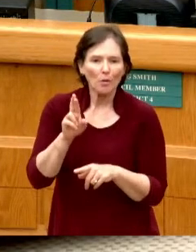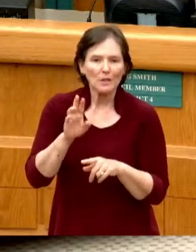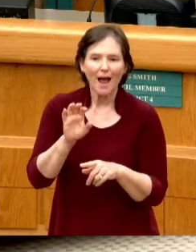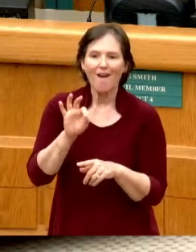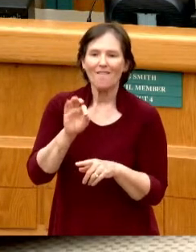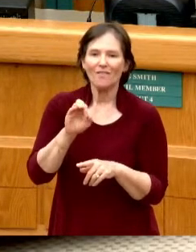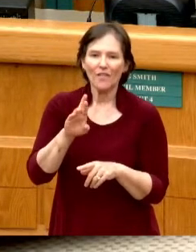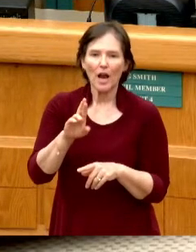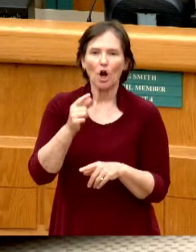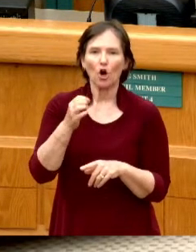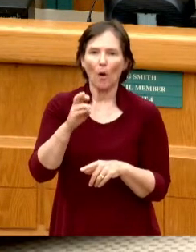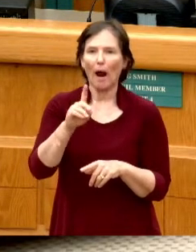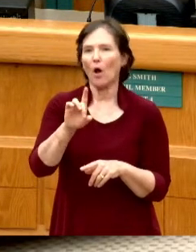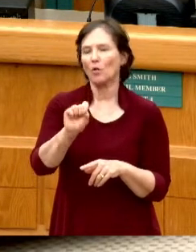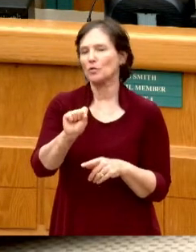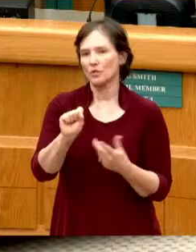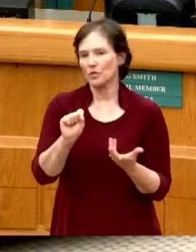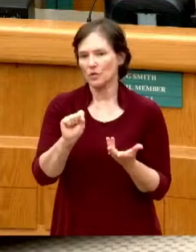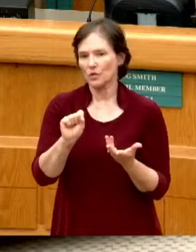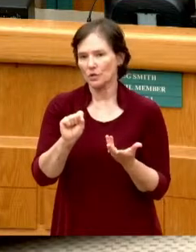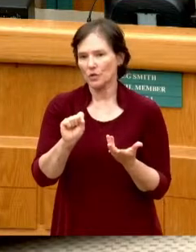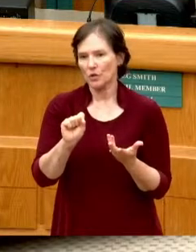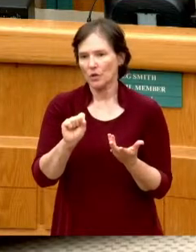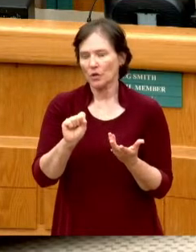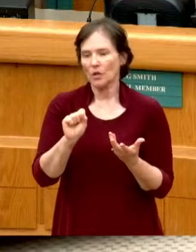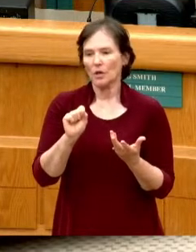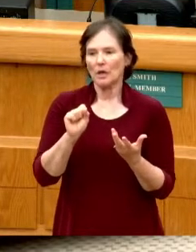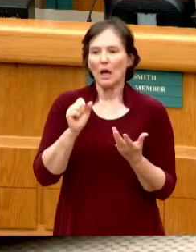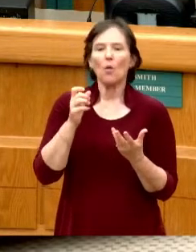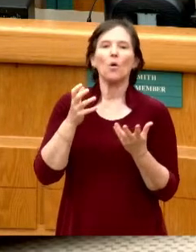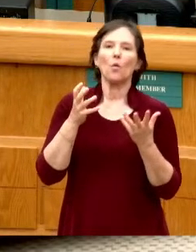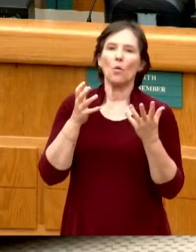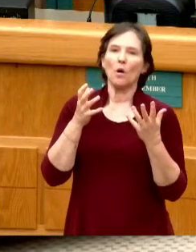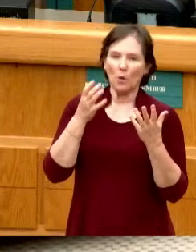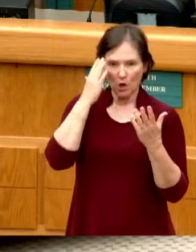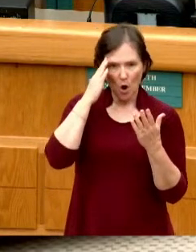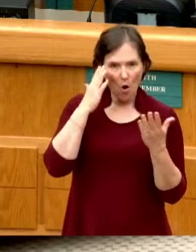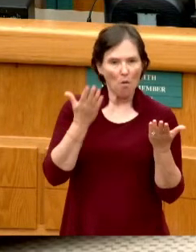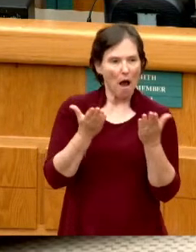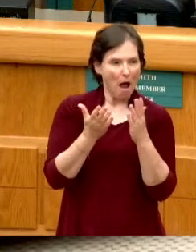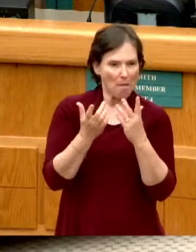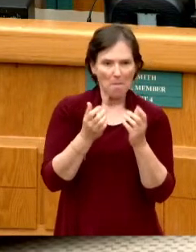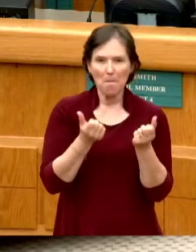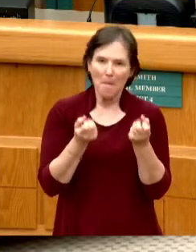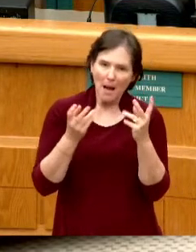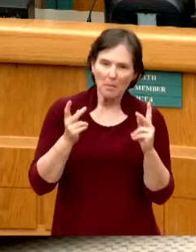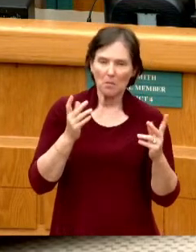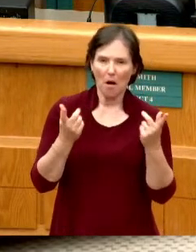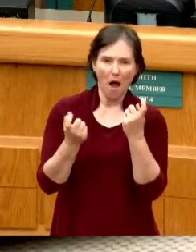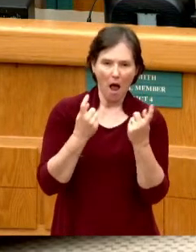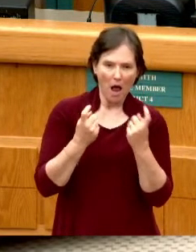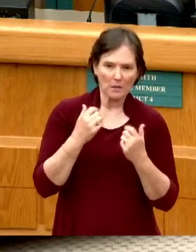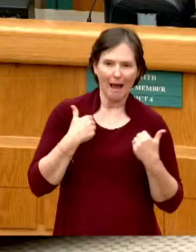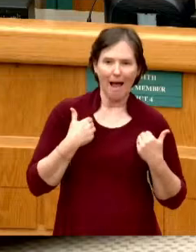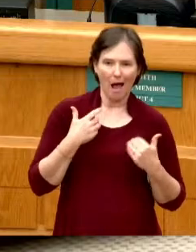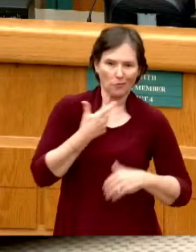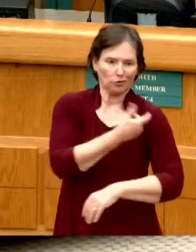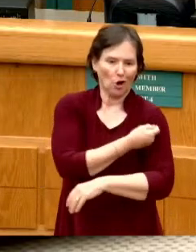in terms of having a drive within our city limits. If you'll allow us to just get those